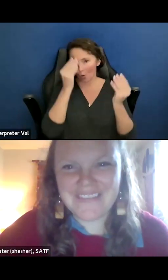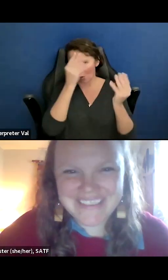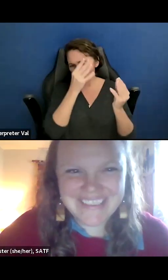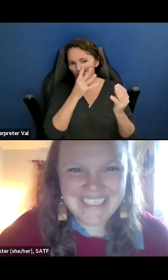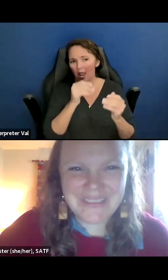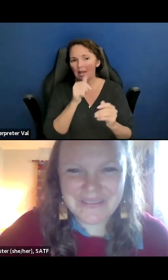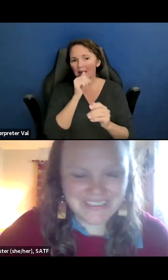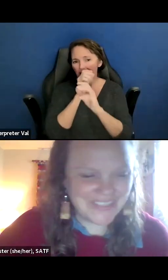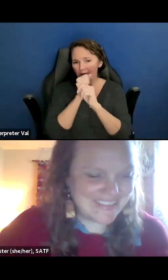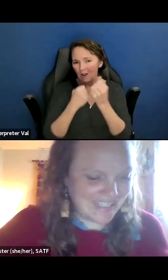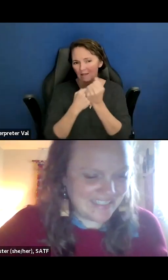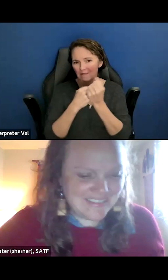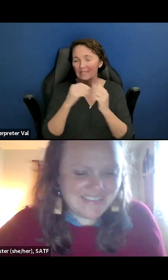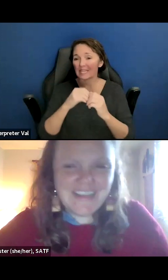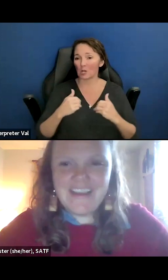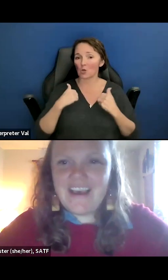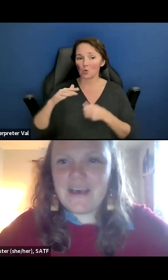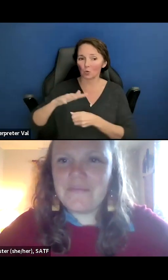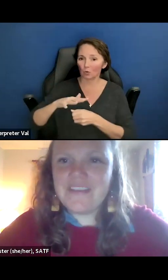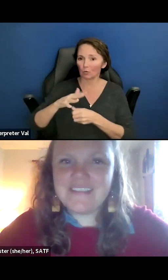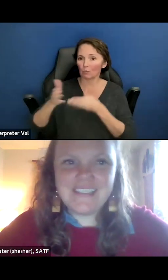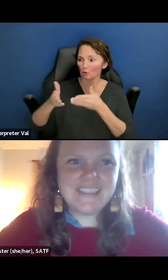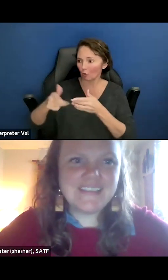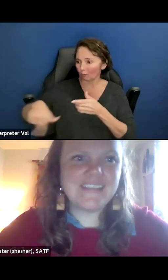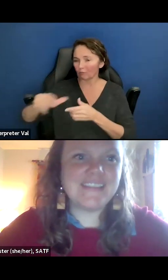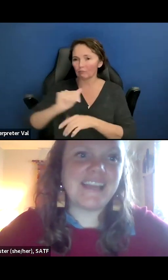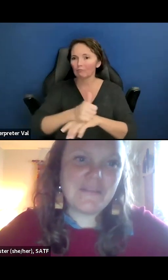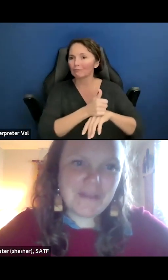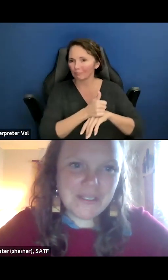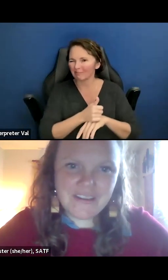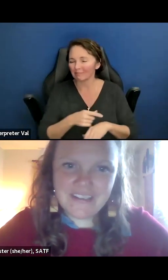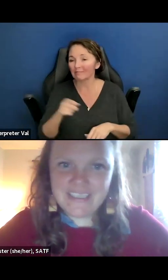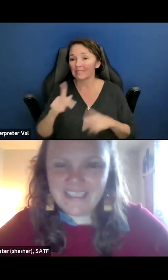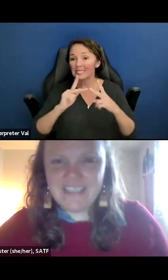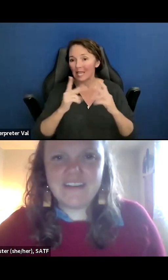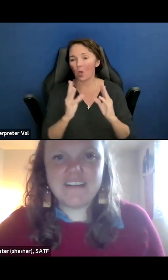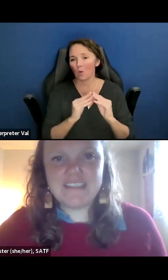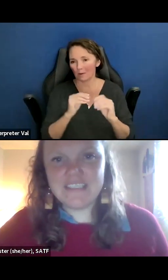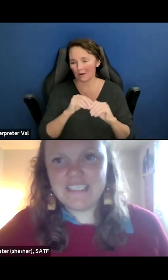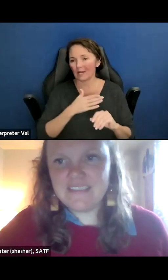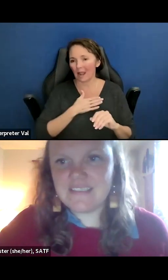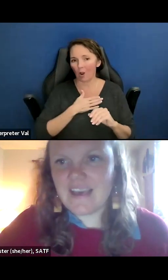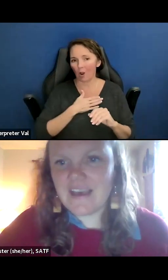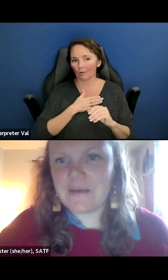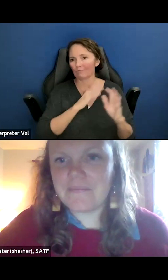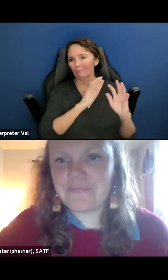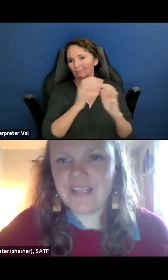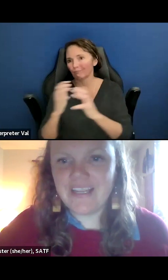Confidential Advocacy in Youth Serving Settings. This is the second webinar in our series.